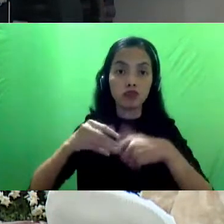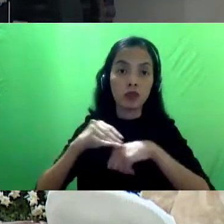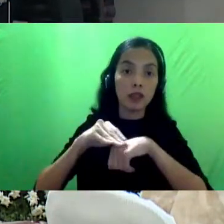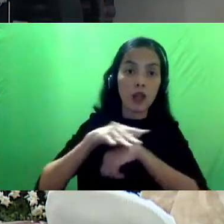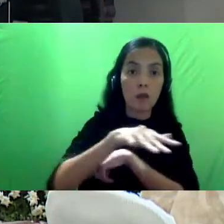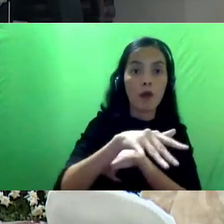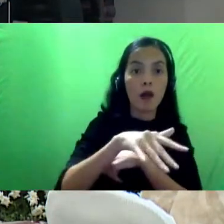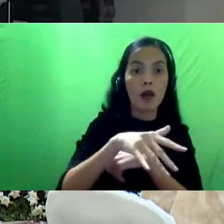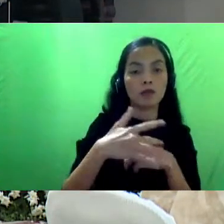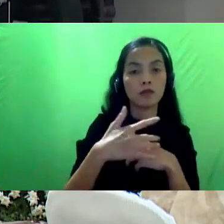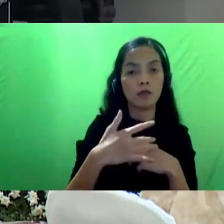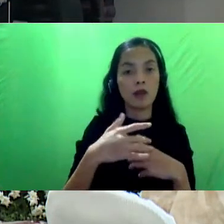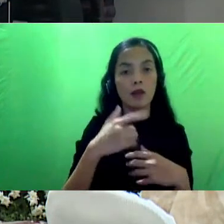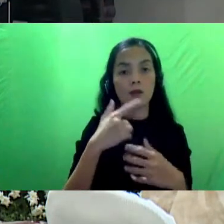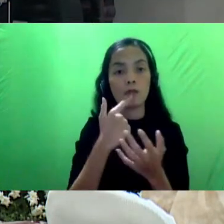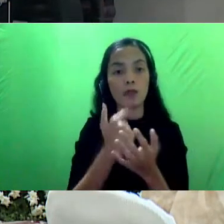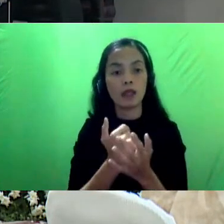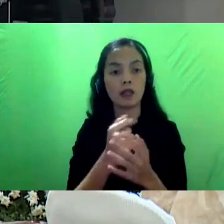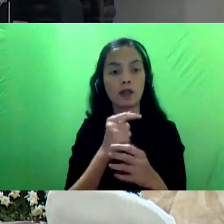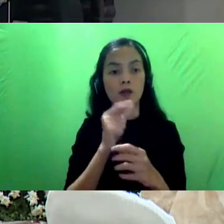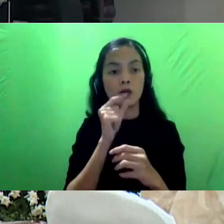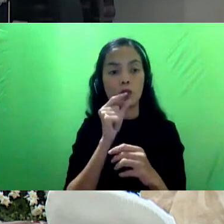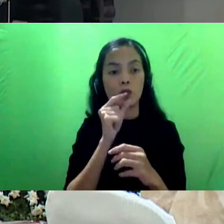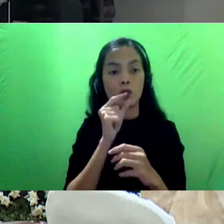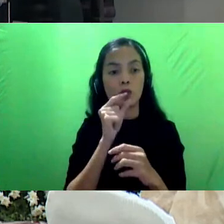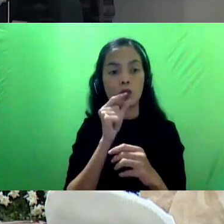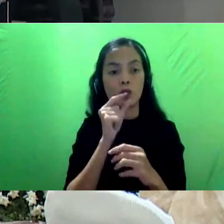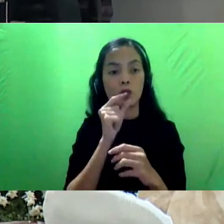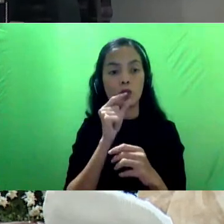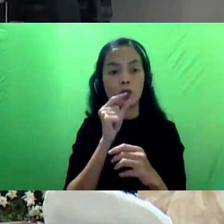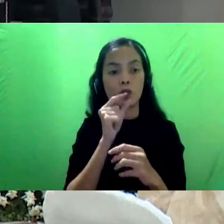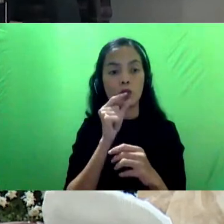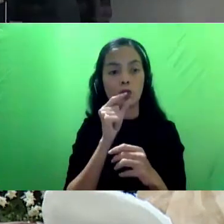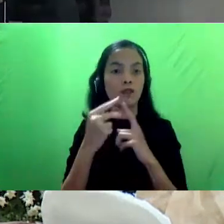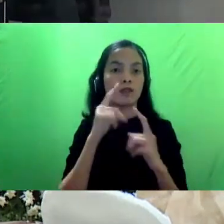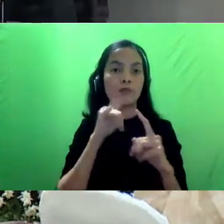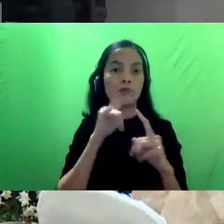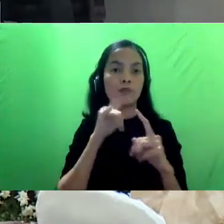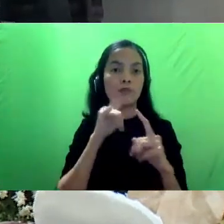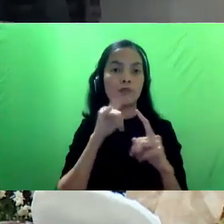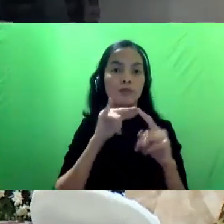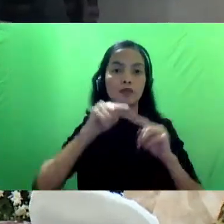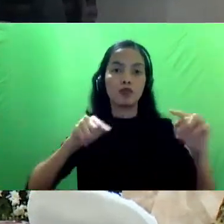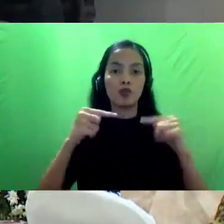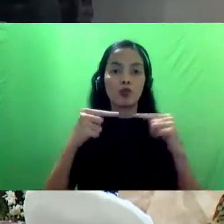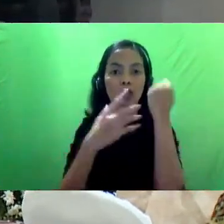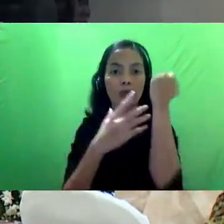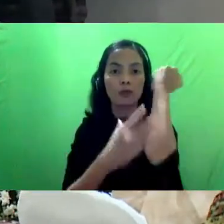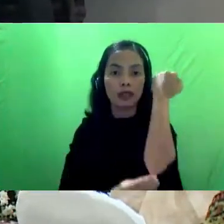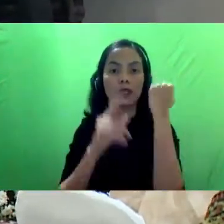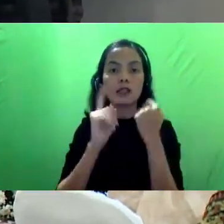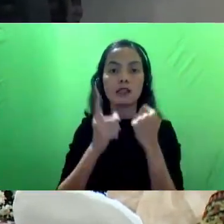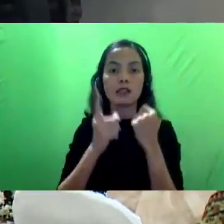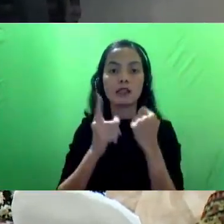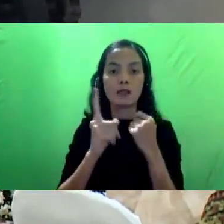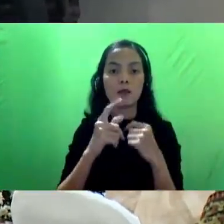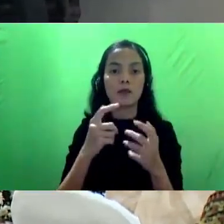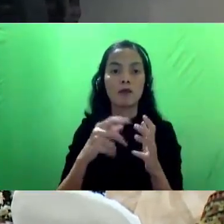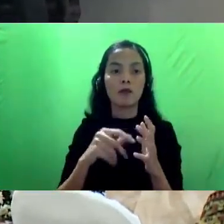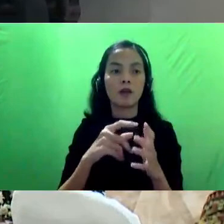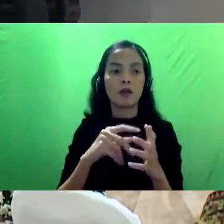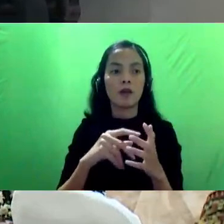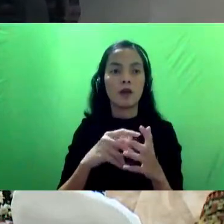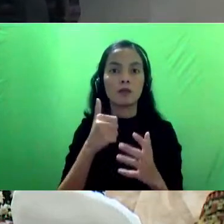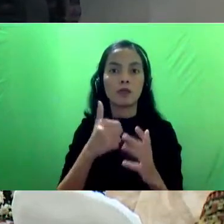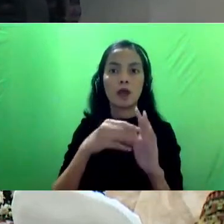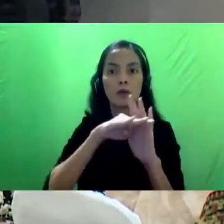adopt a multidimensional perspective of the poverty itself, because it will help us in designing a more proper policy towards